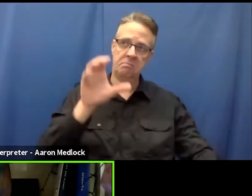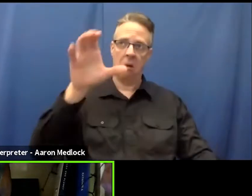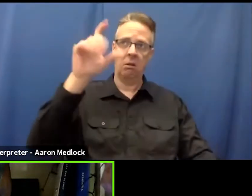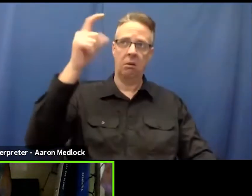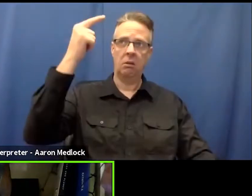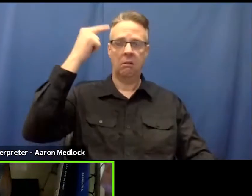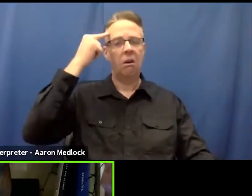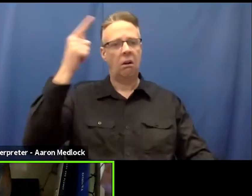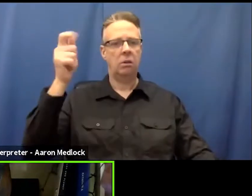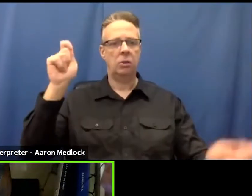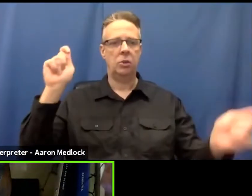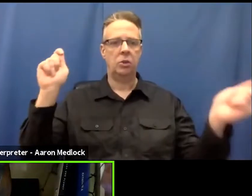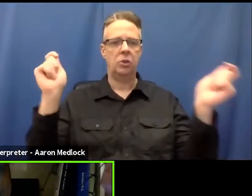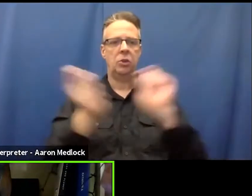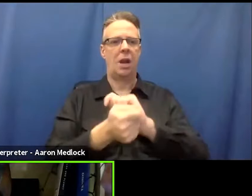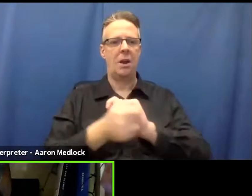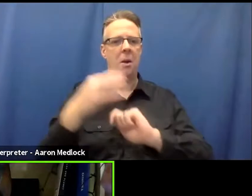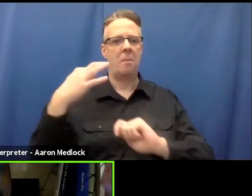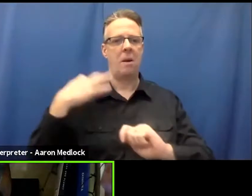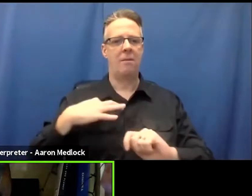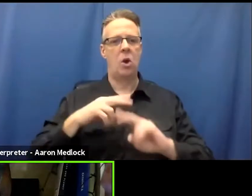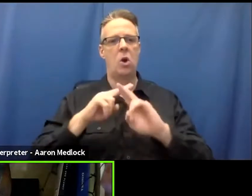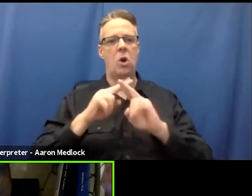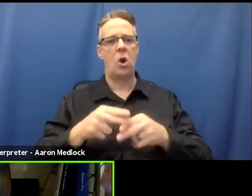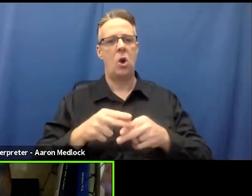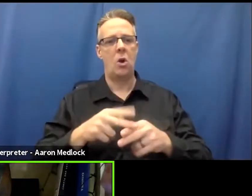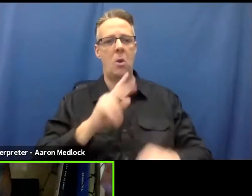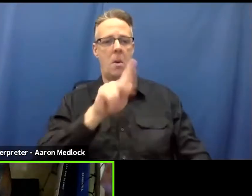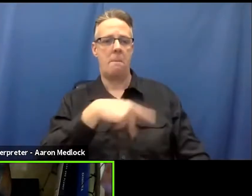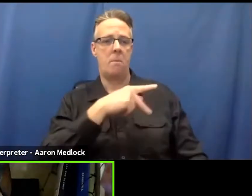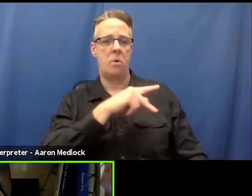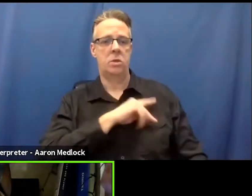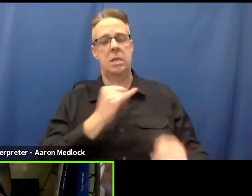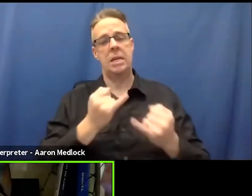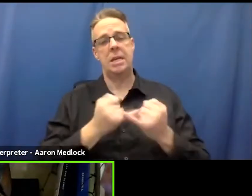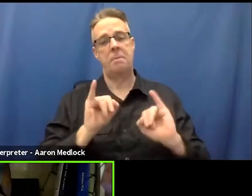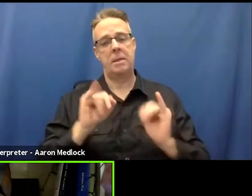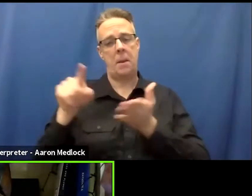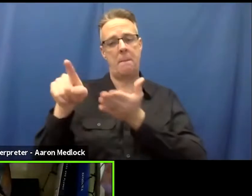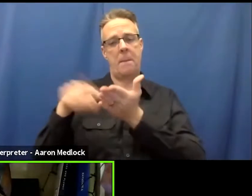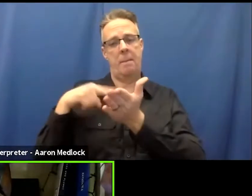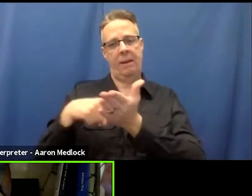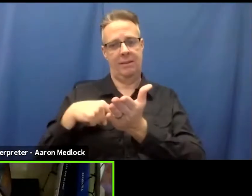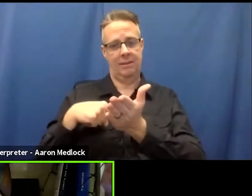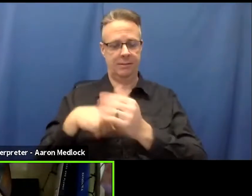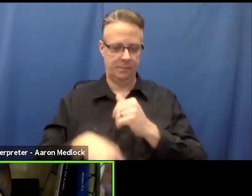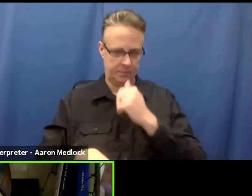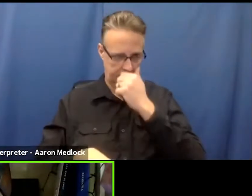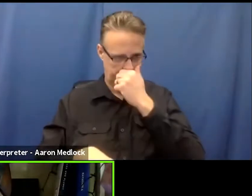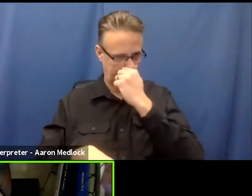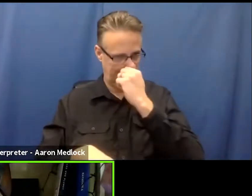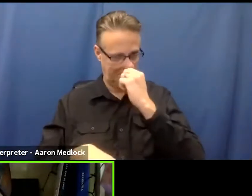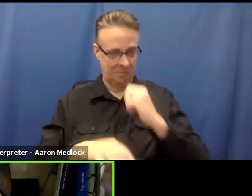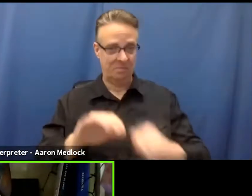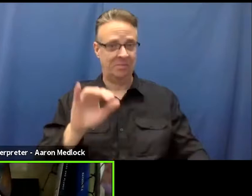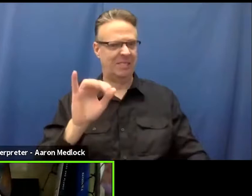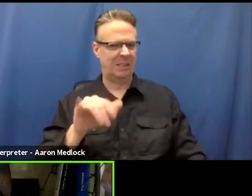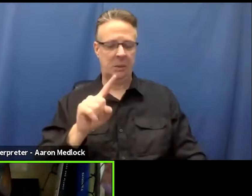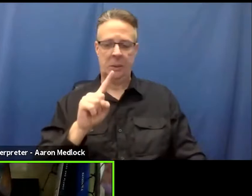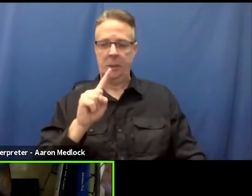the benefits to something called the personal independence payment. And this is a